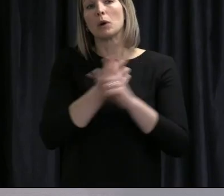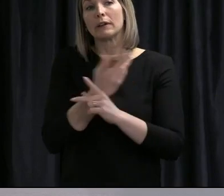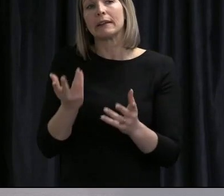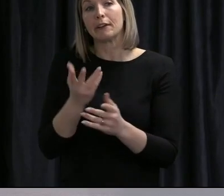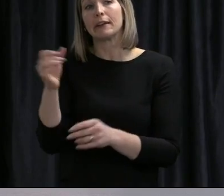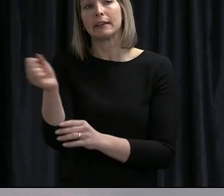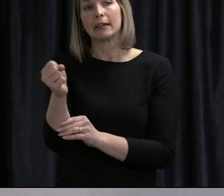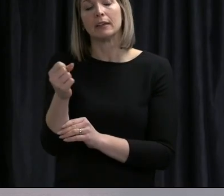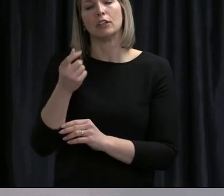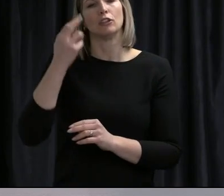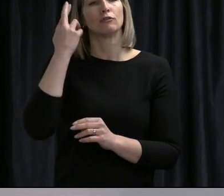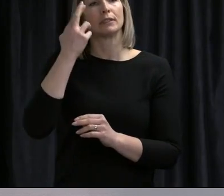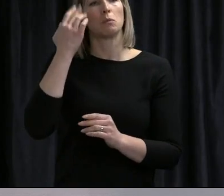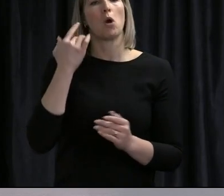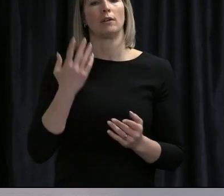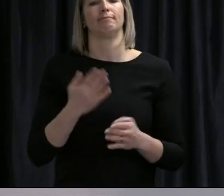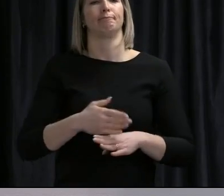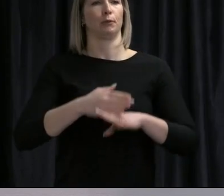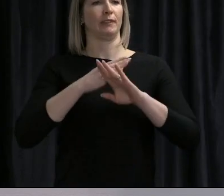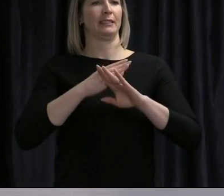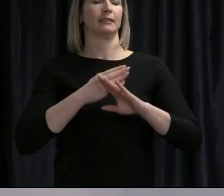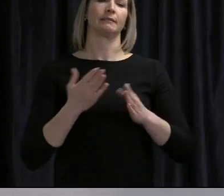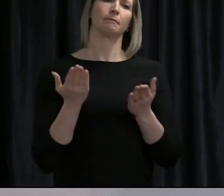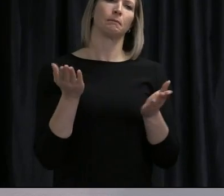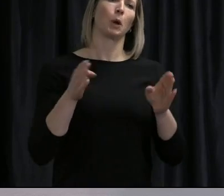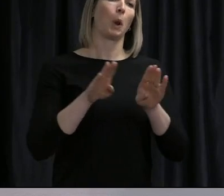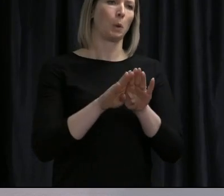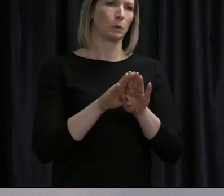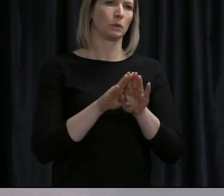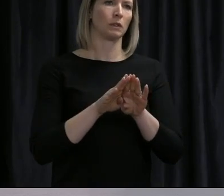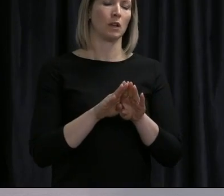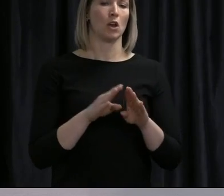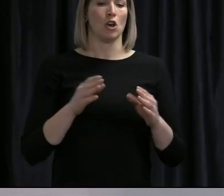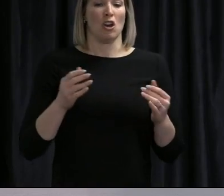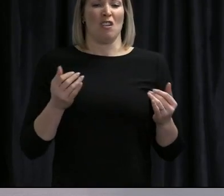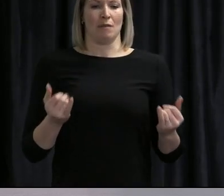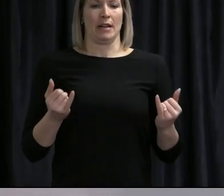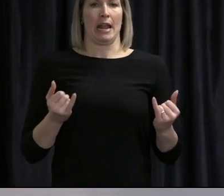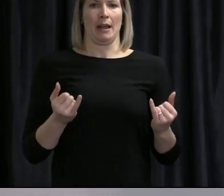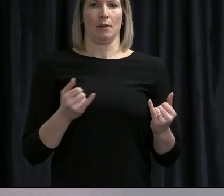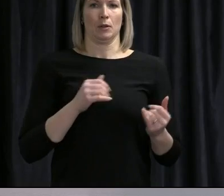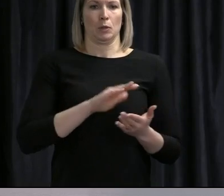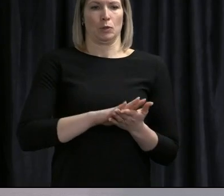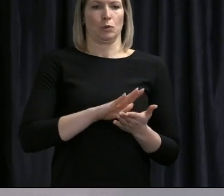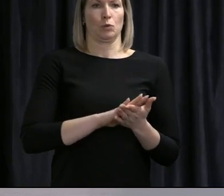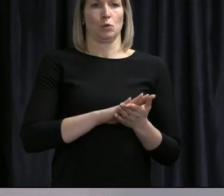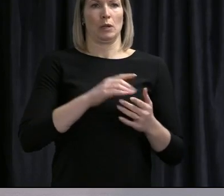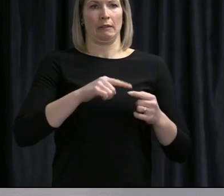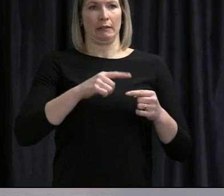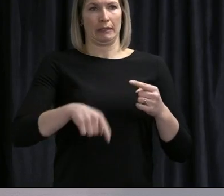that even though the school year right now is suspended, we don't